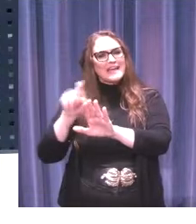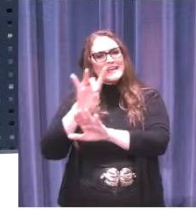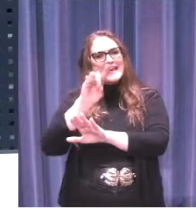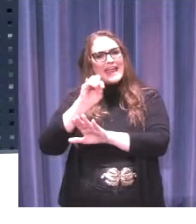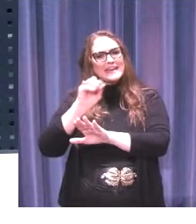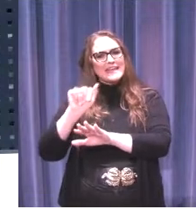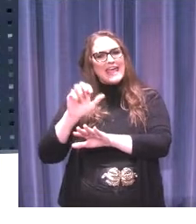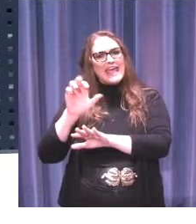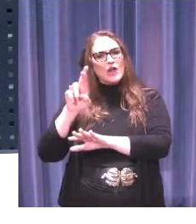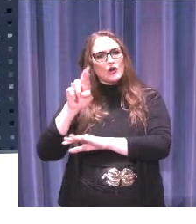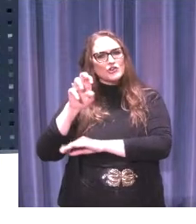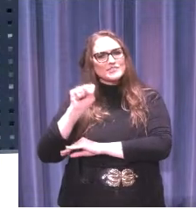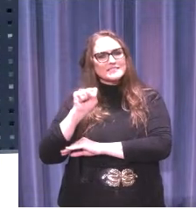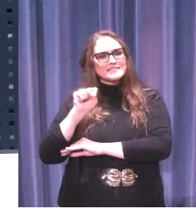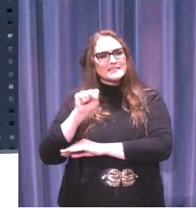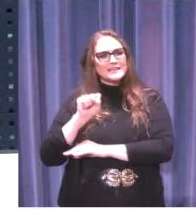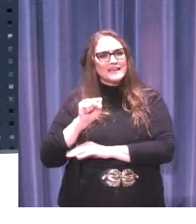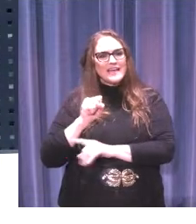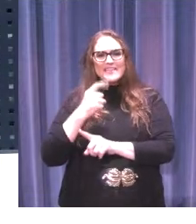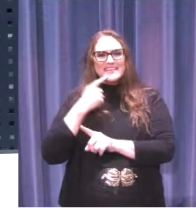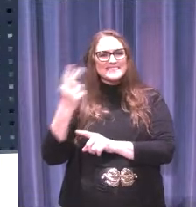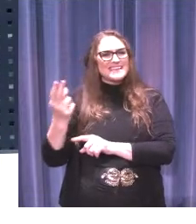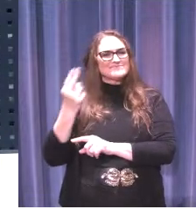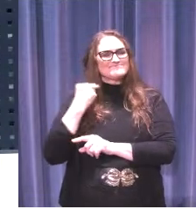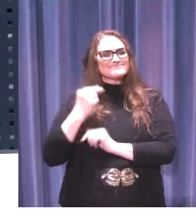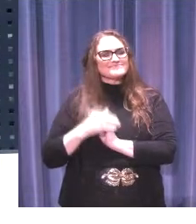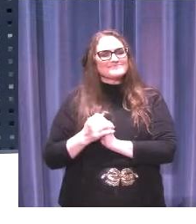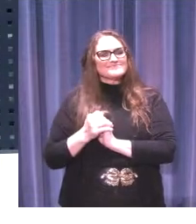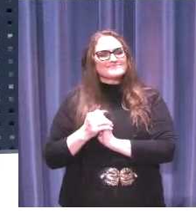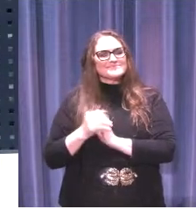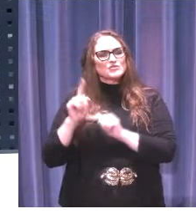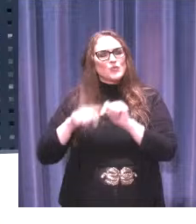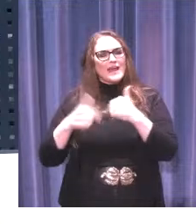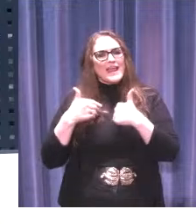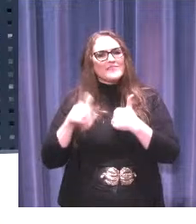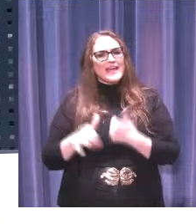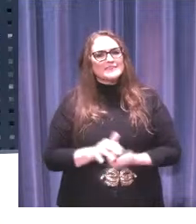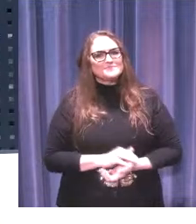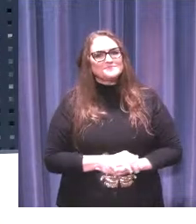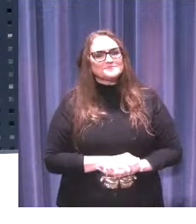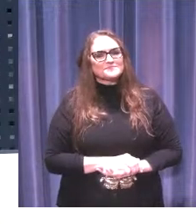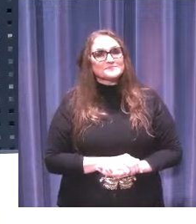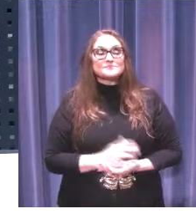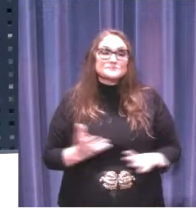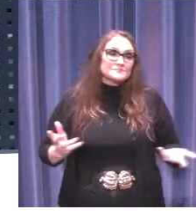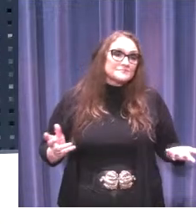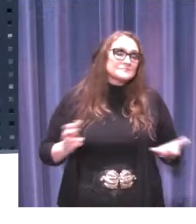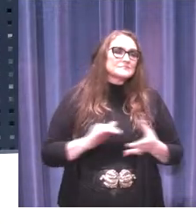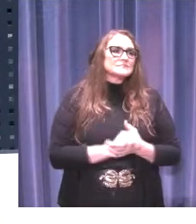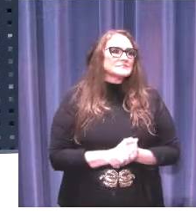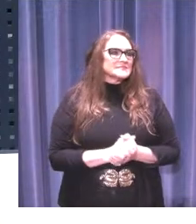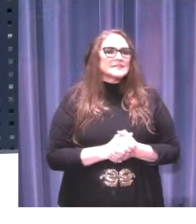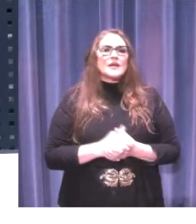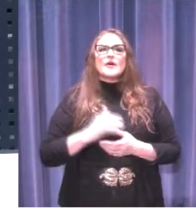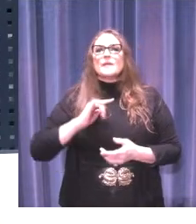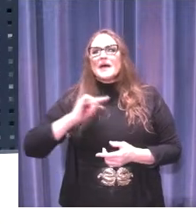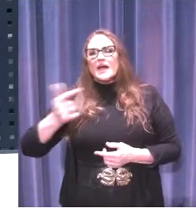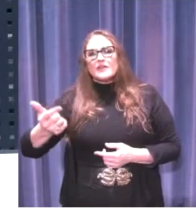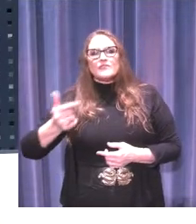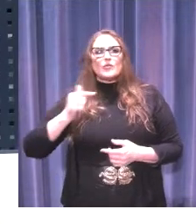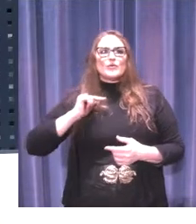acres. And they said, no, you can't have that. So this went back and